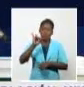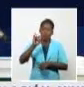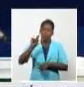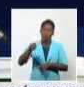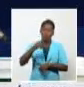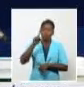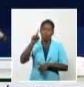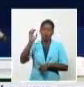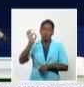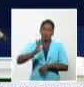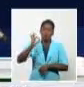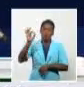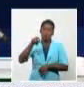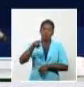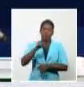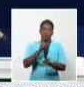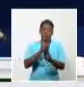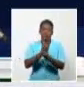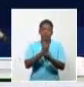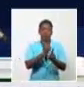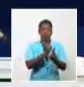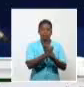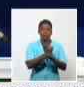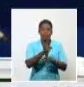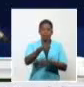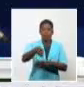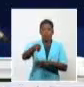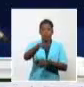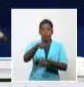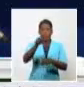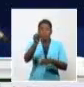31, that is to say 86.1%, are confirmed